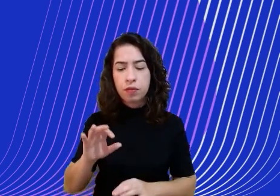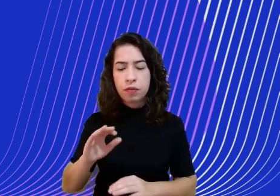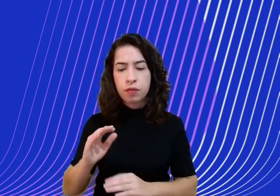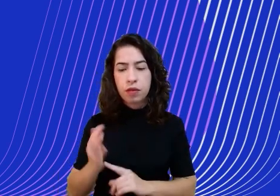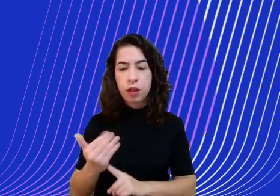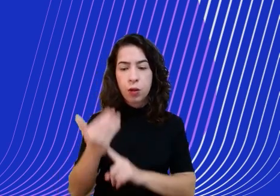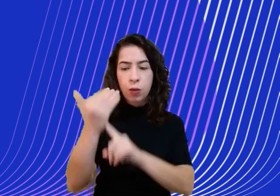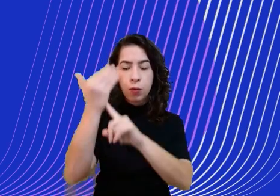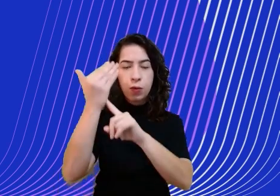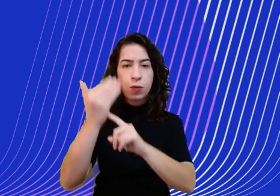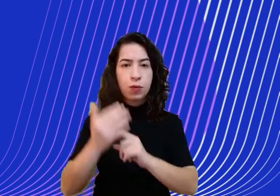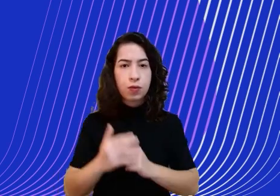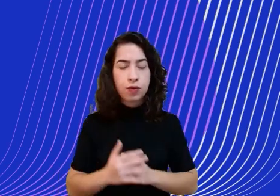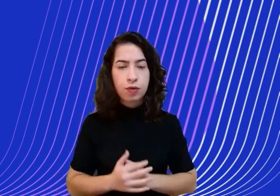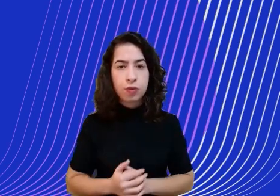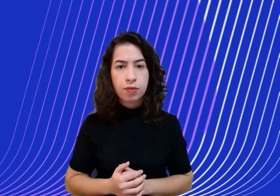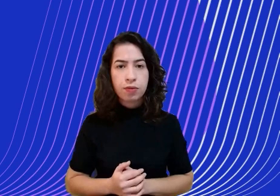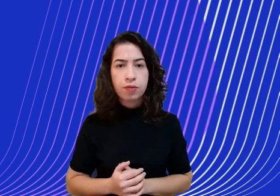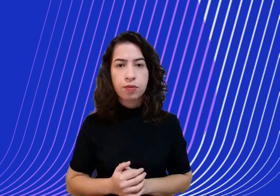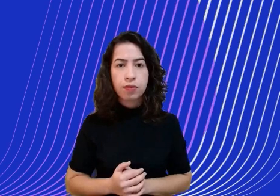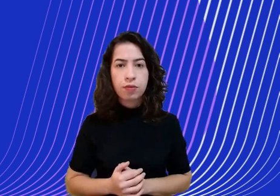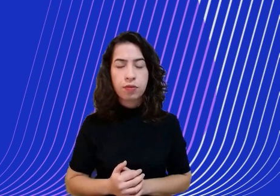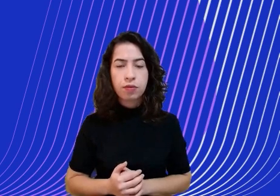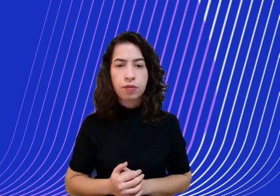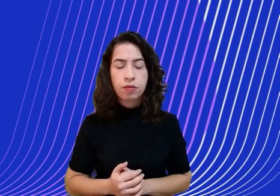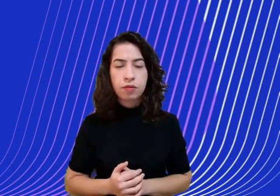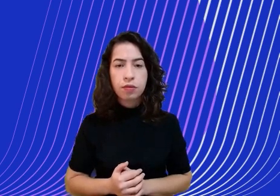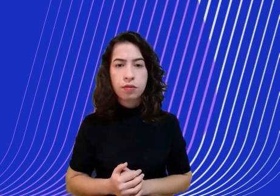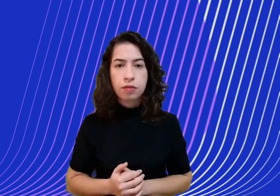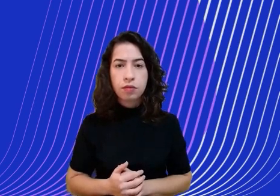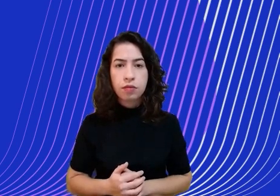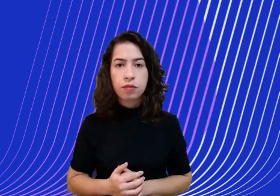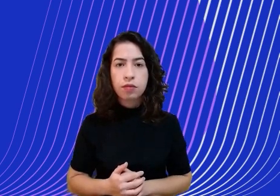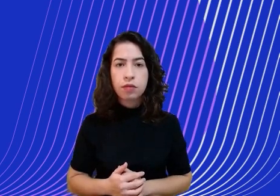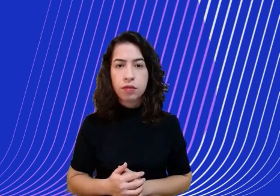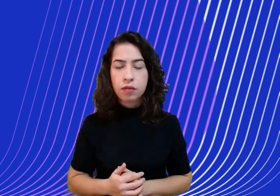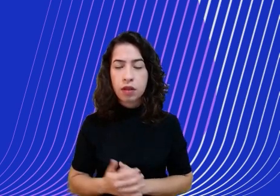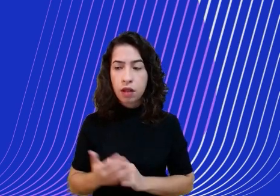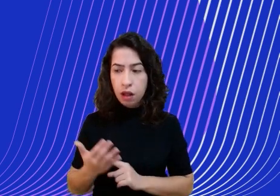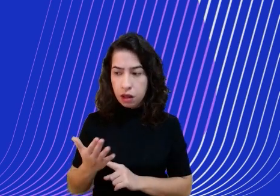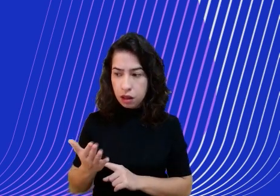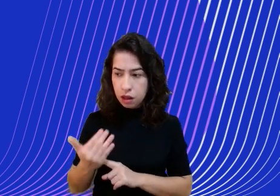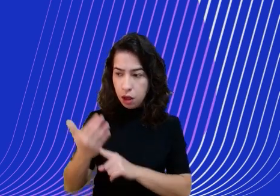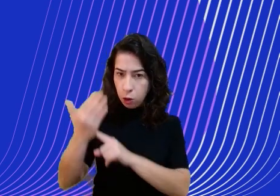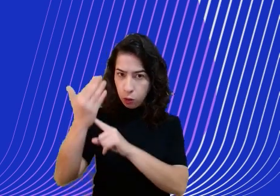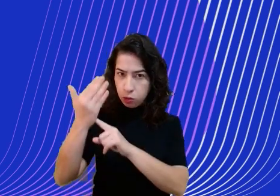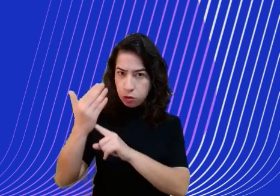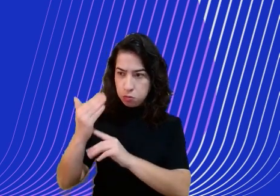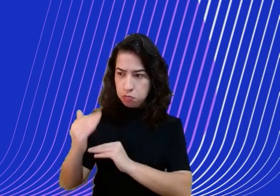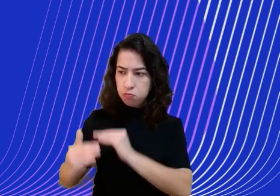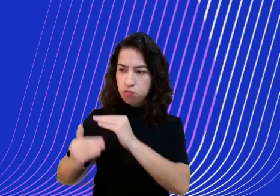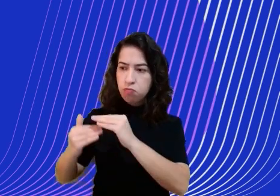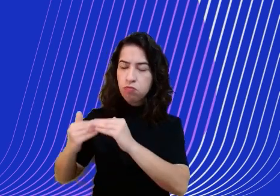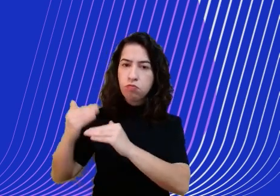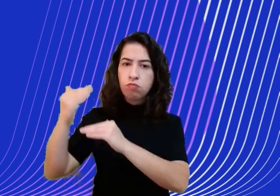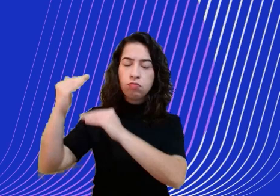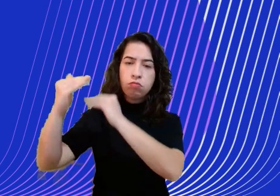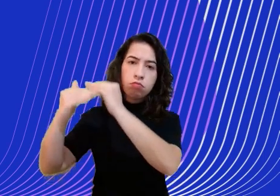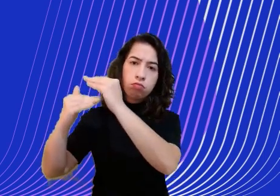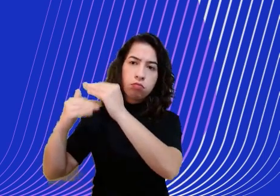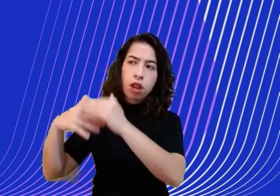technology, what are the consequences of a technological development when you talk about